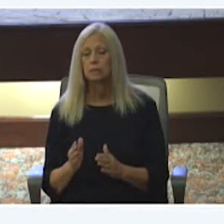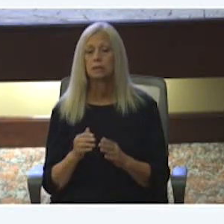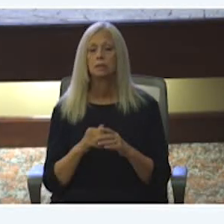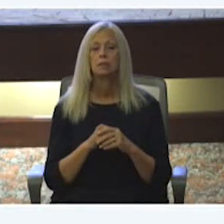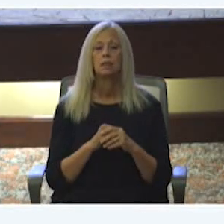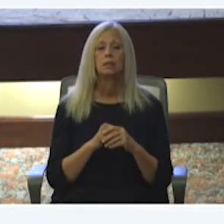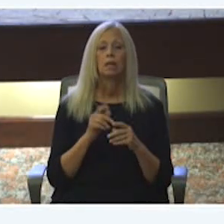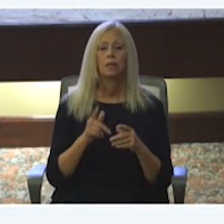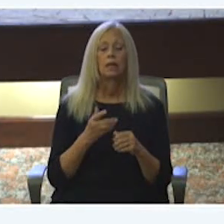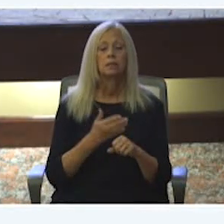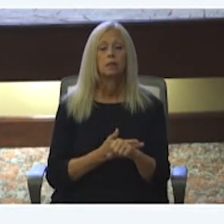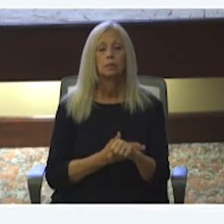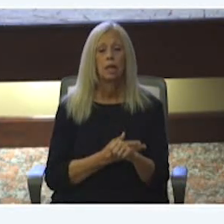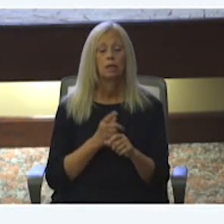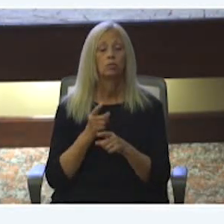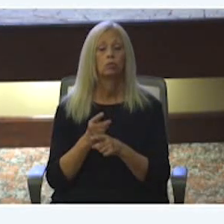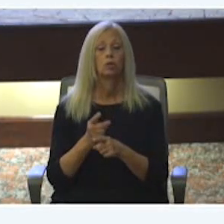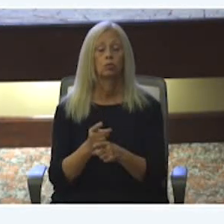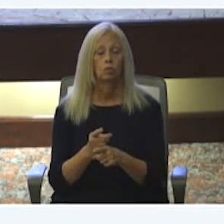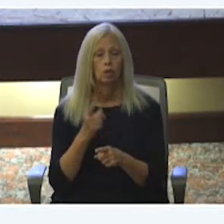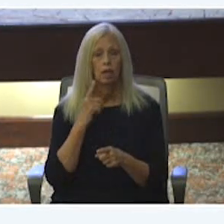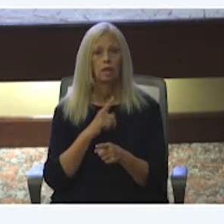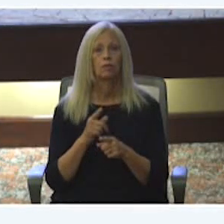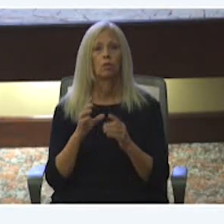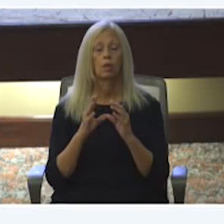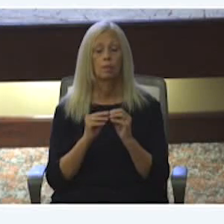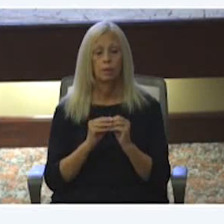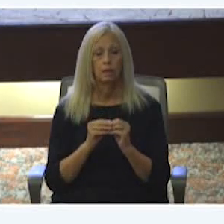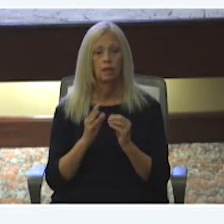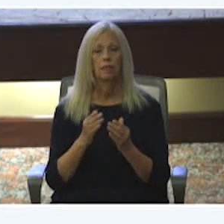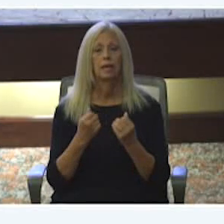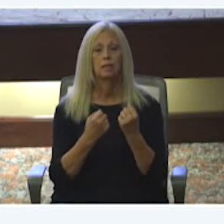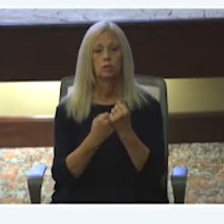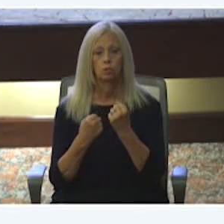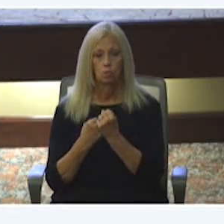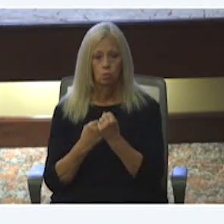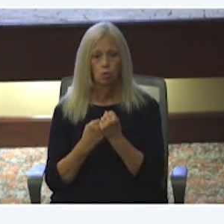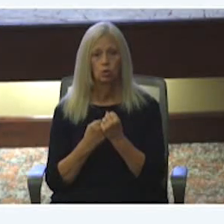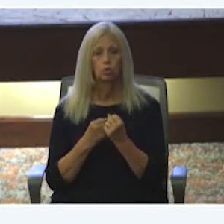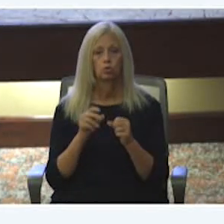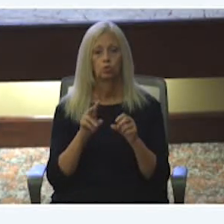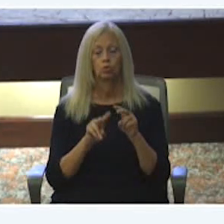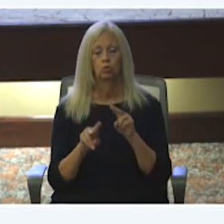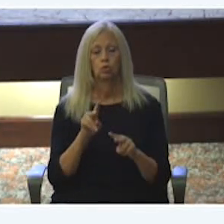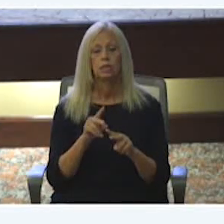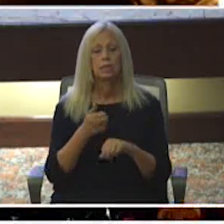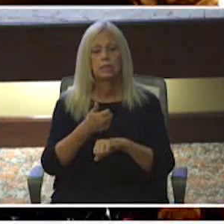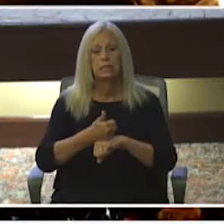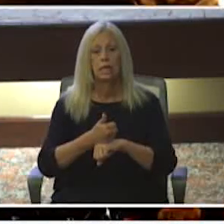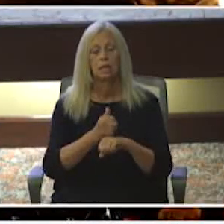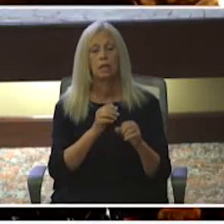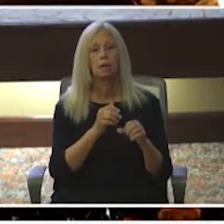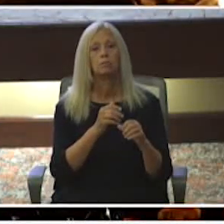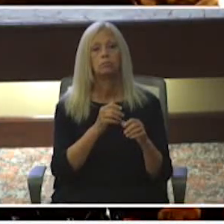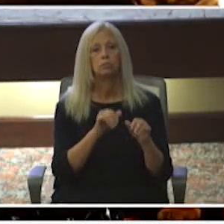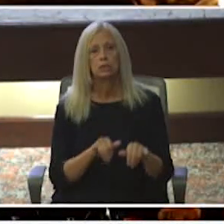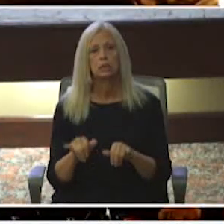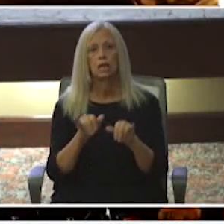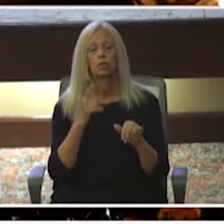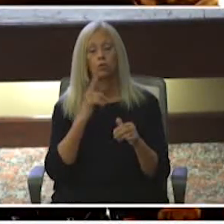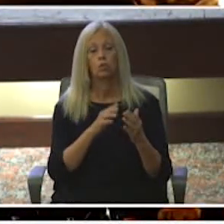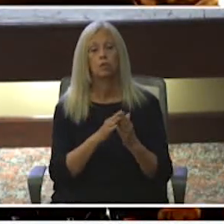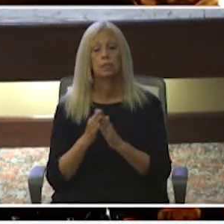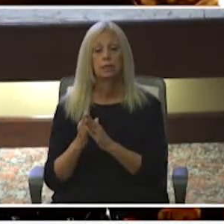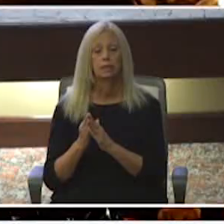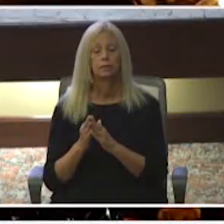up regularly at the meetings for discussion, and they do support looking into setting some types of standards for our city. And then